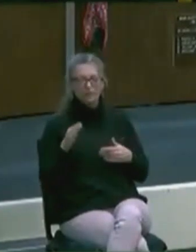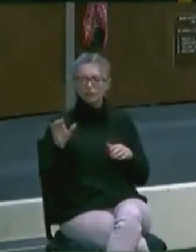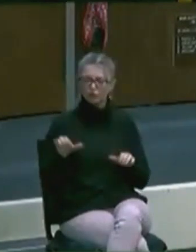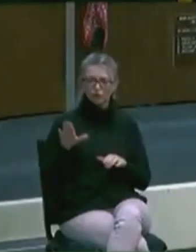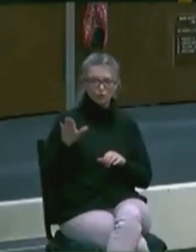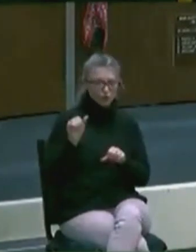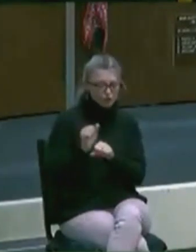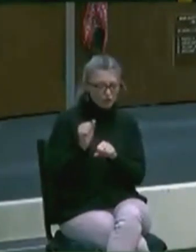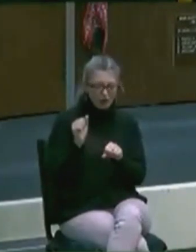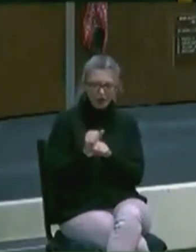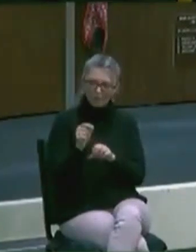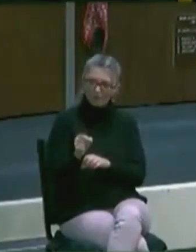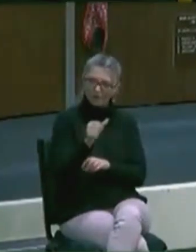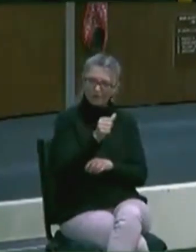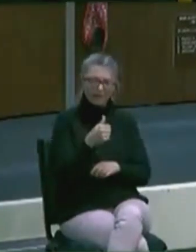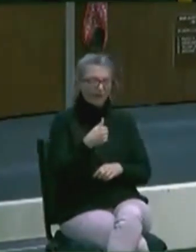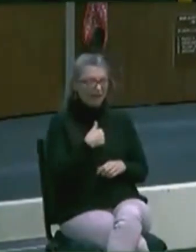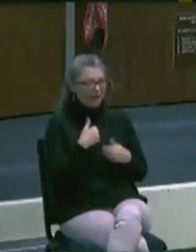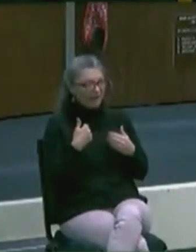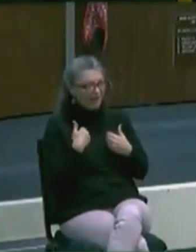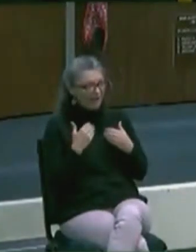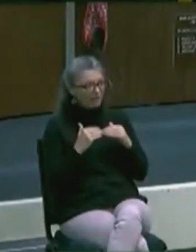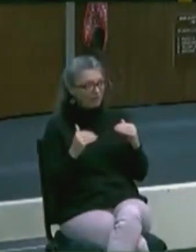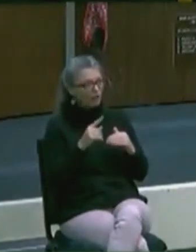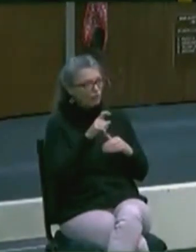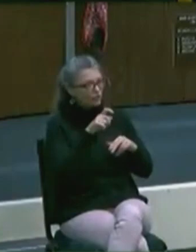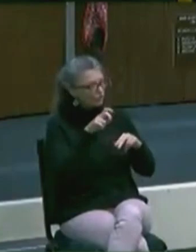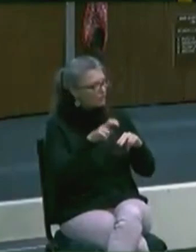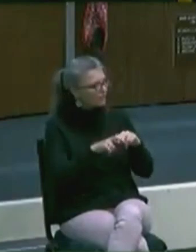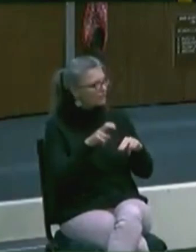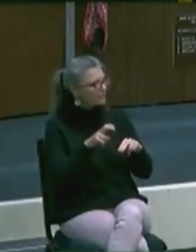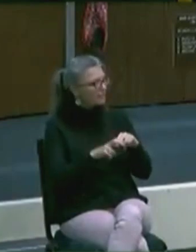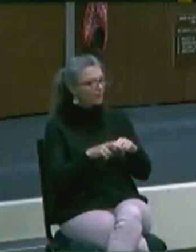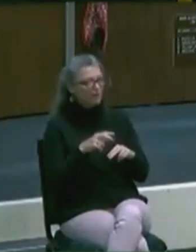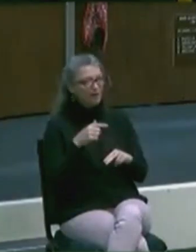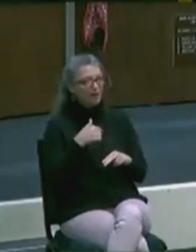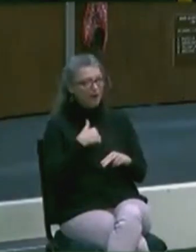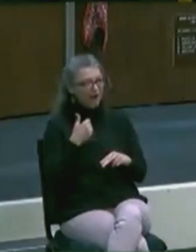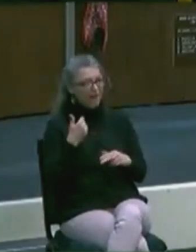President Elizabeth Jonathan Rojas say enough is enough.